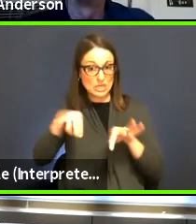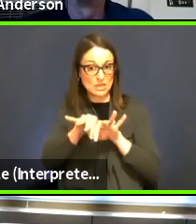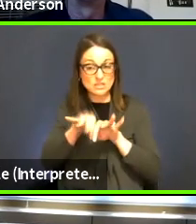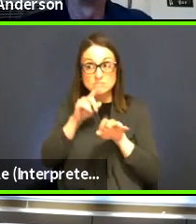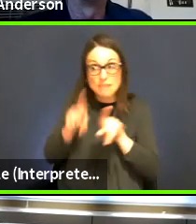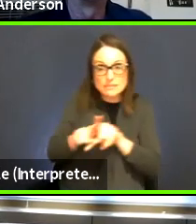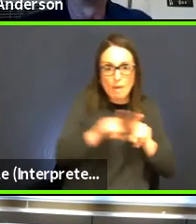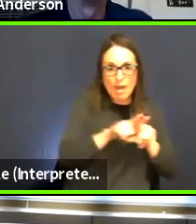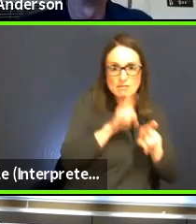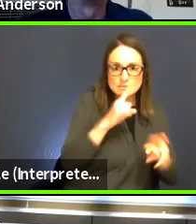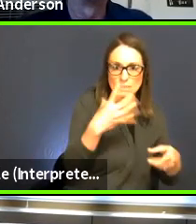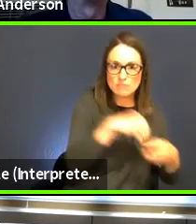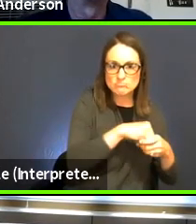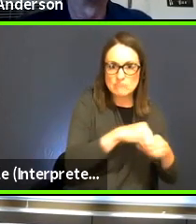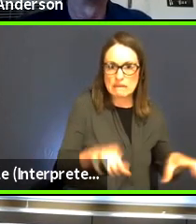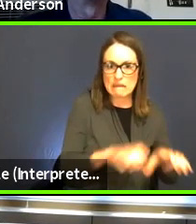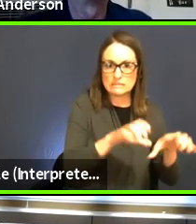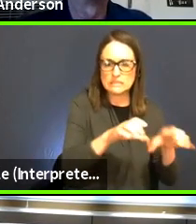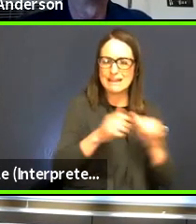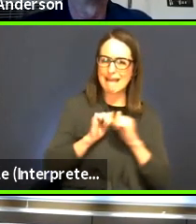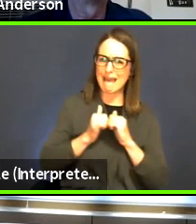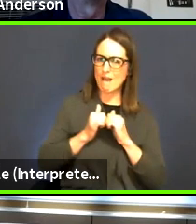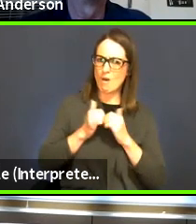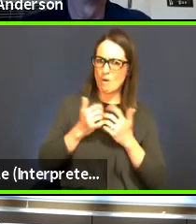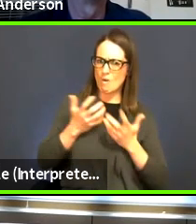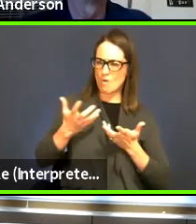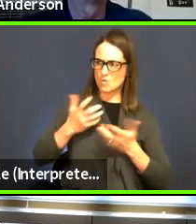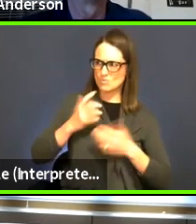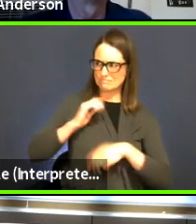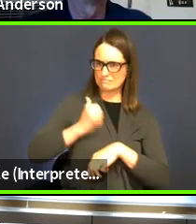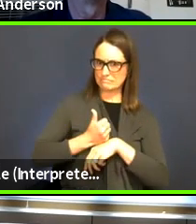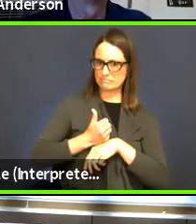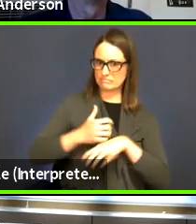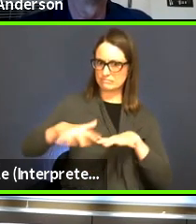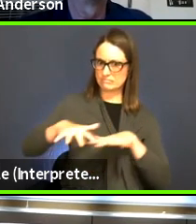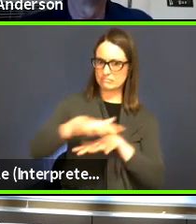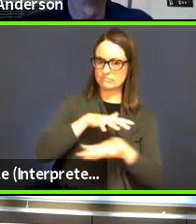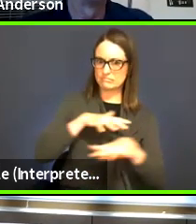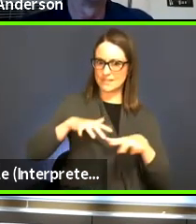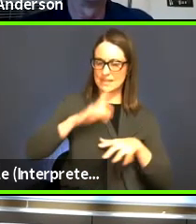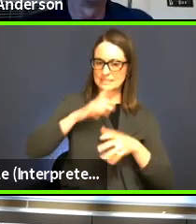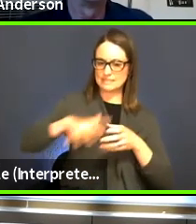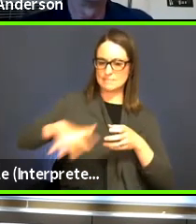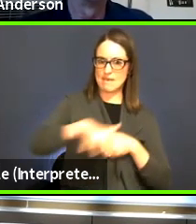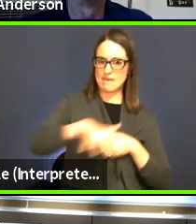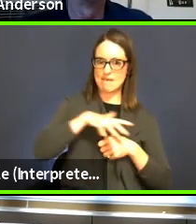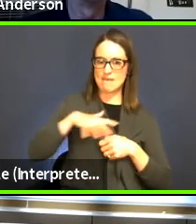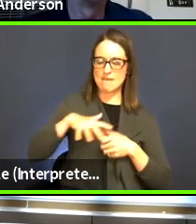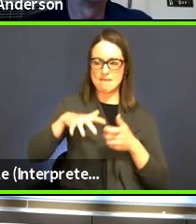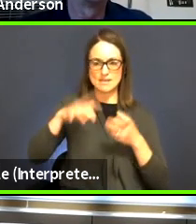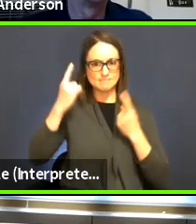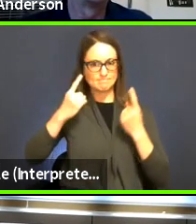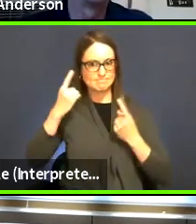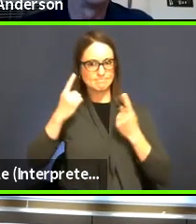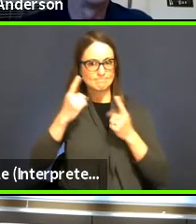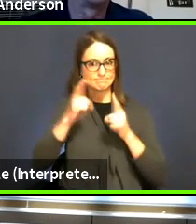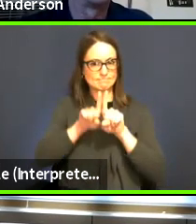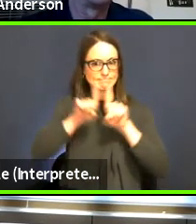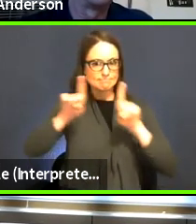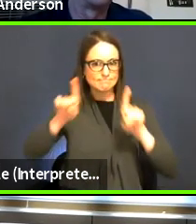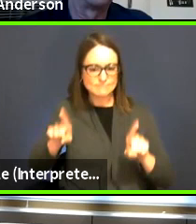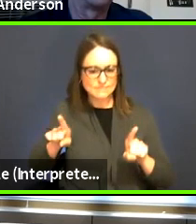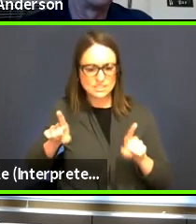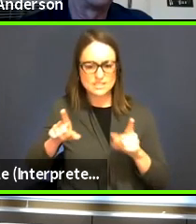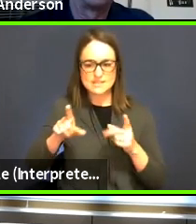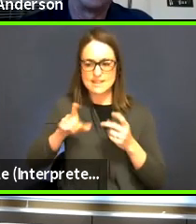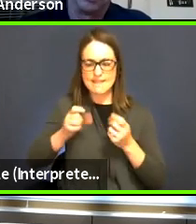activities. And so how do we do that in general by thinking about social distancing, how many folks can be